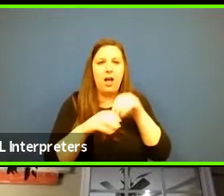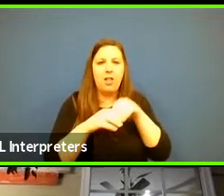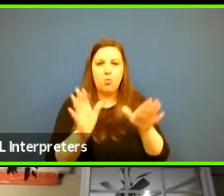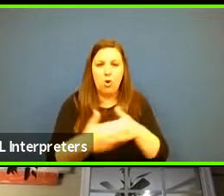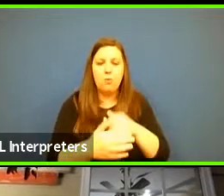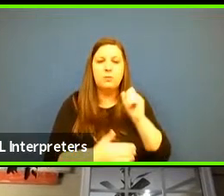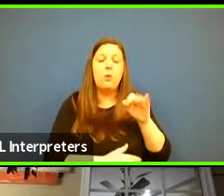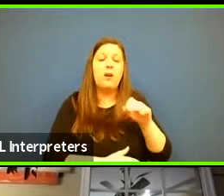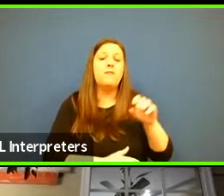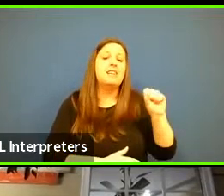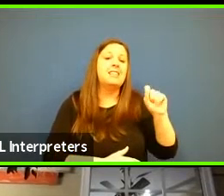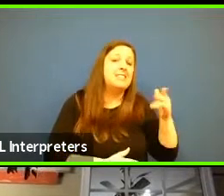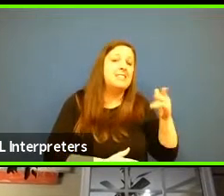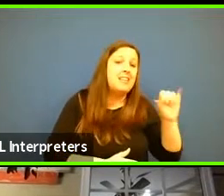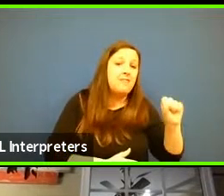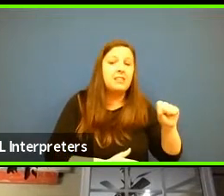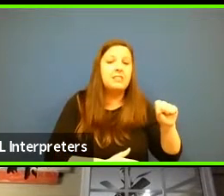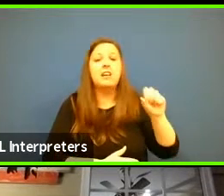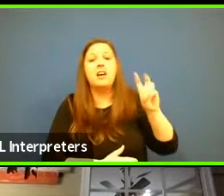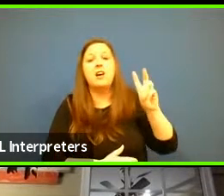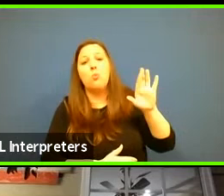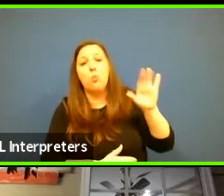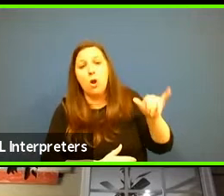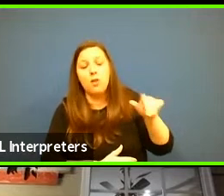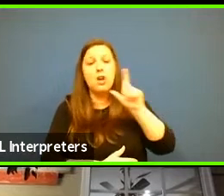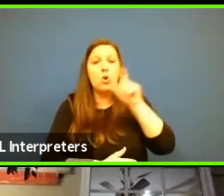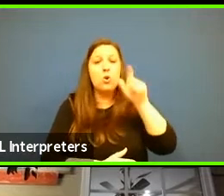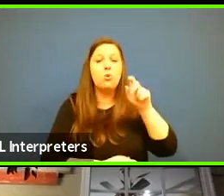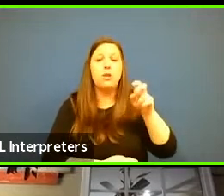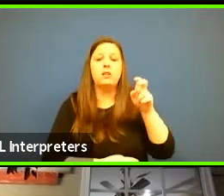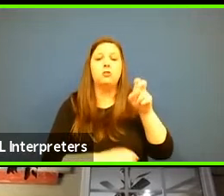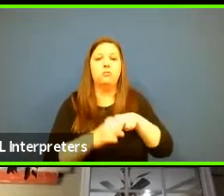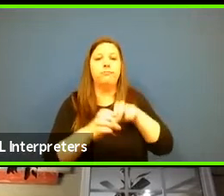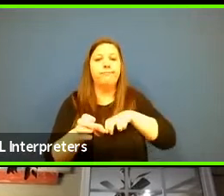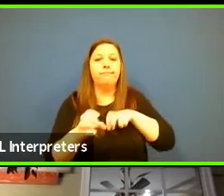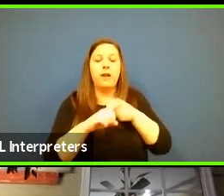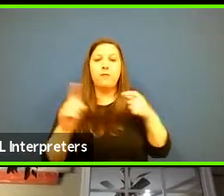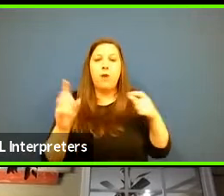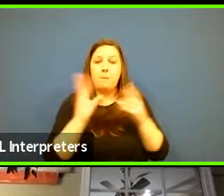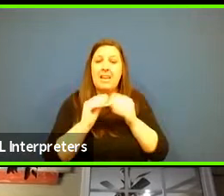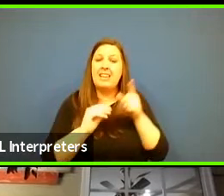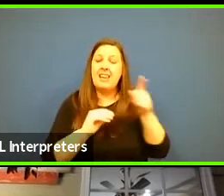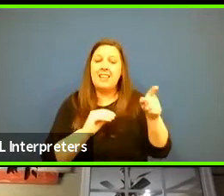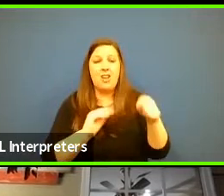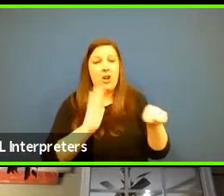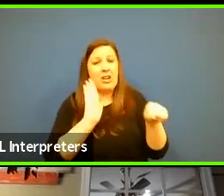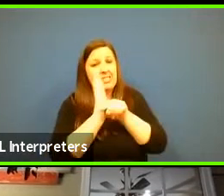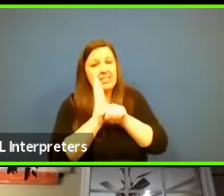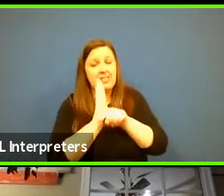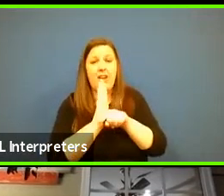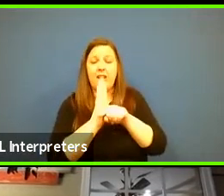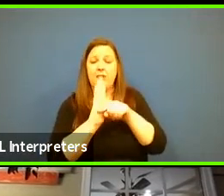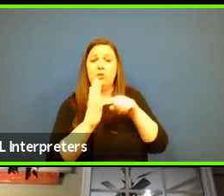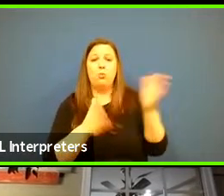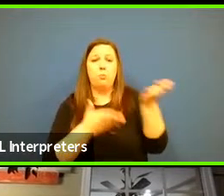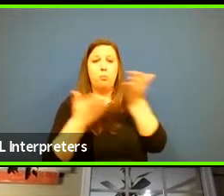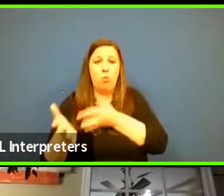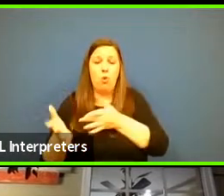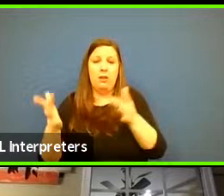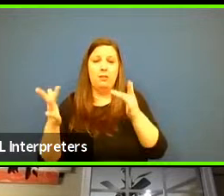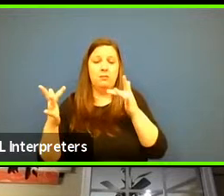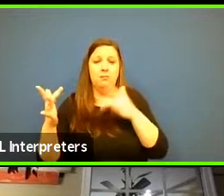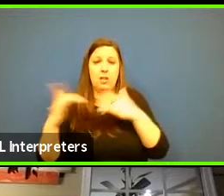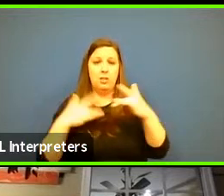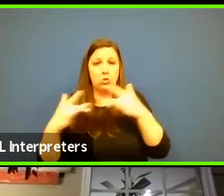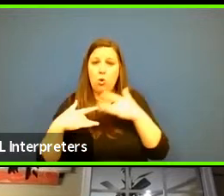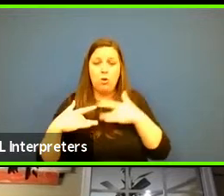Mr. Worthy who have to sit away from the meeting, they're at a disadvantage to bring their concerns to the table. Here,